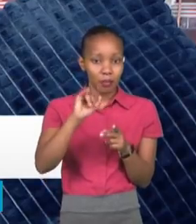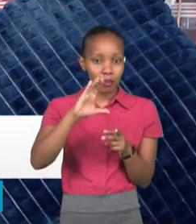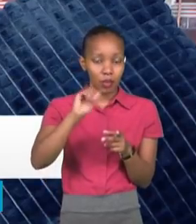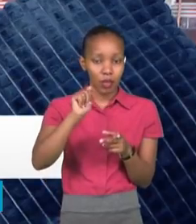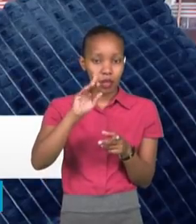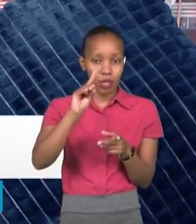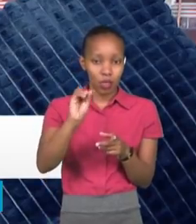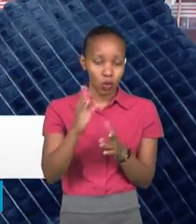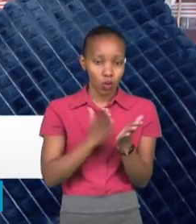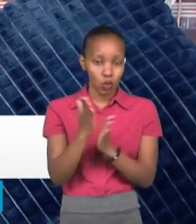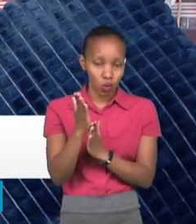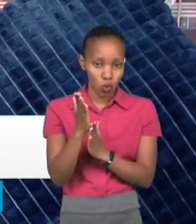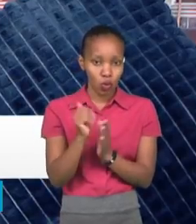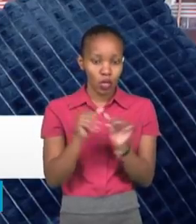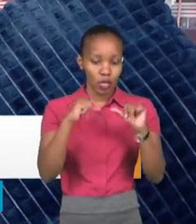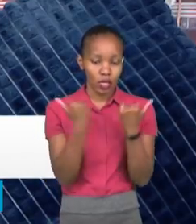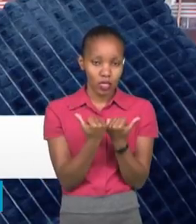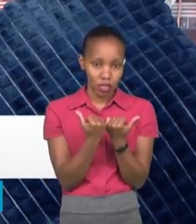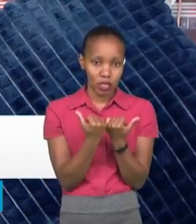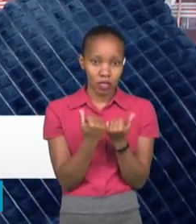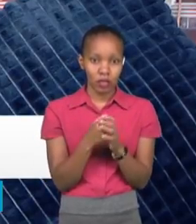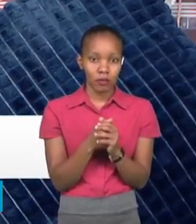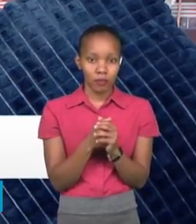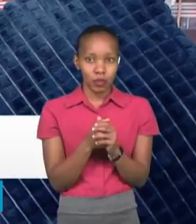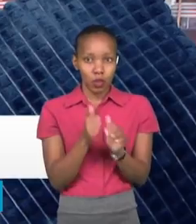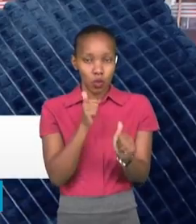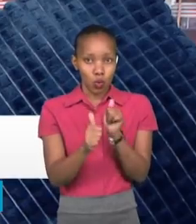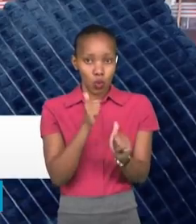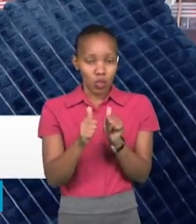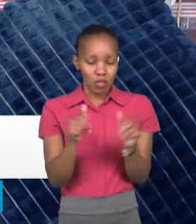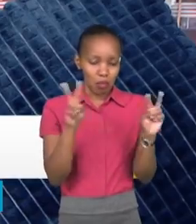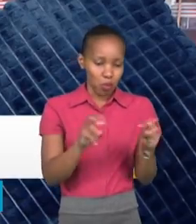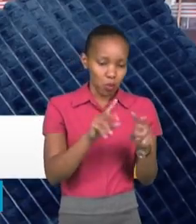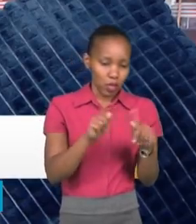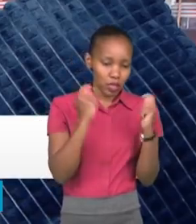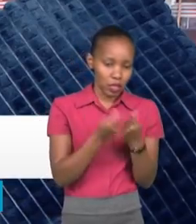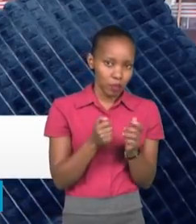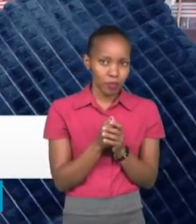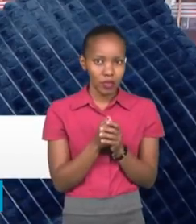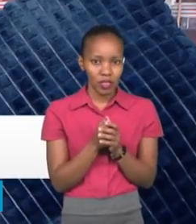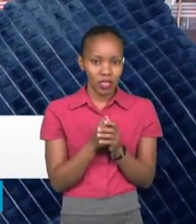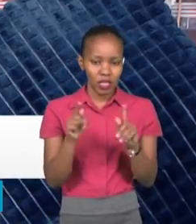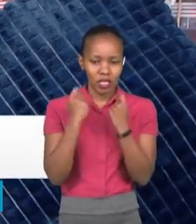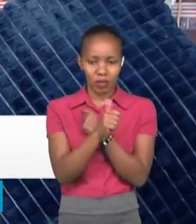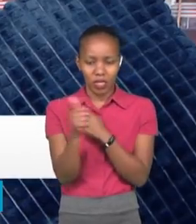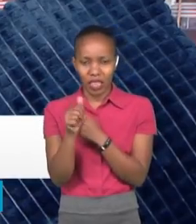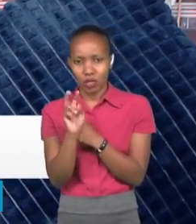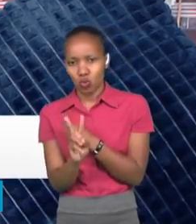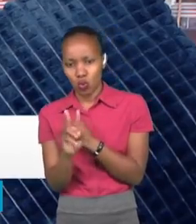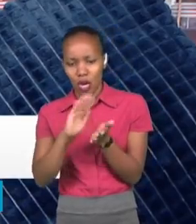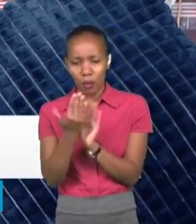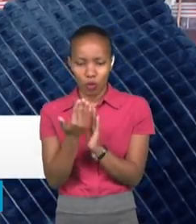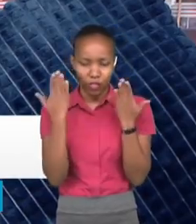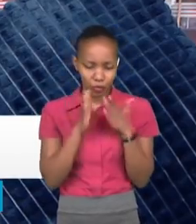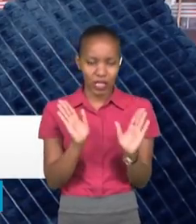some agency that was shopping around for a team. I think one or two other teams had been approached.